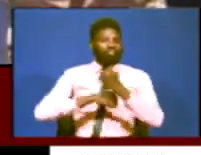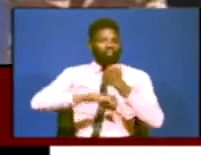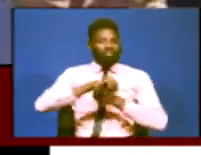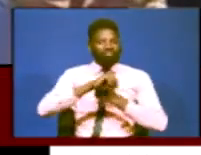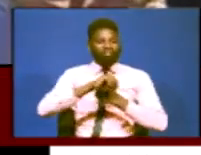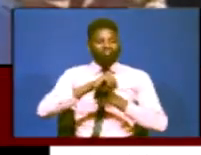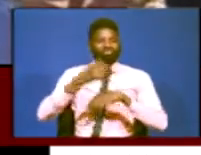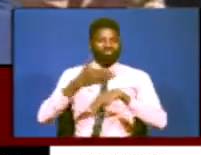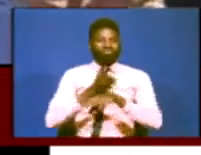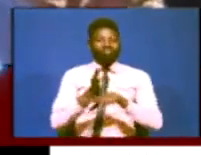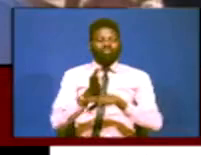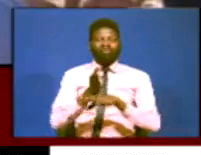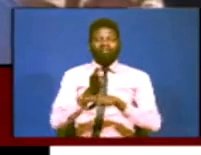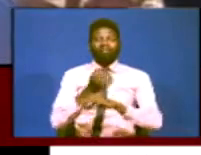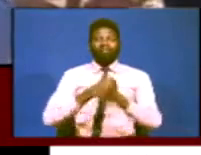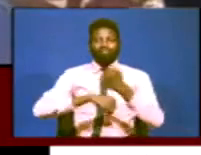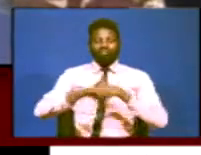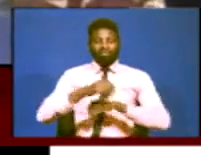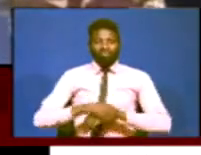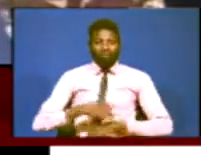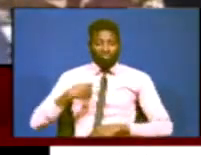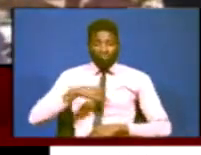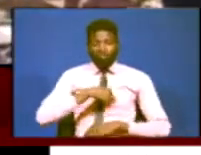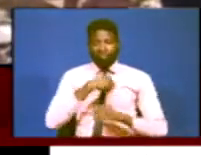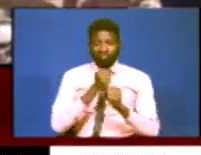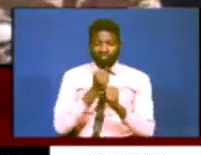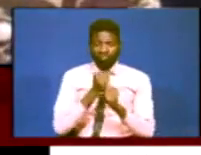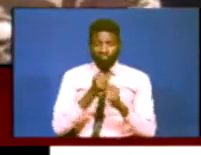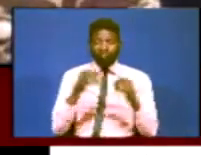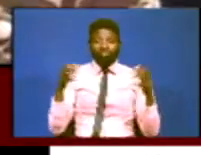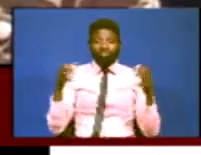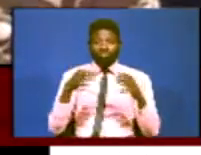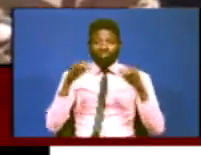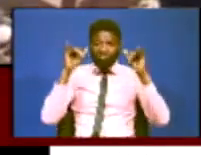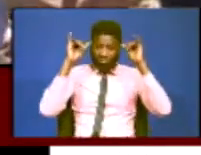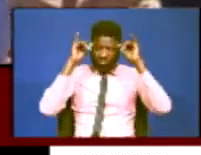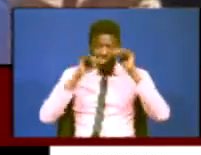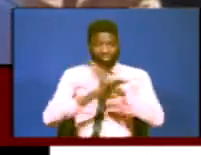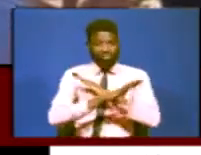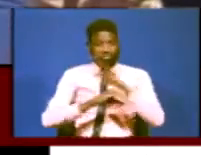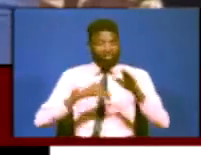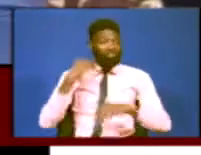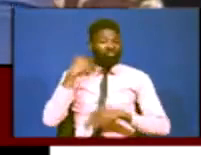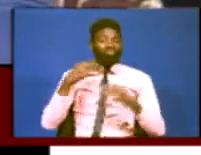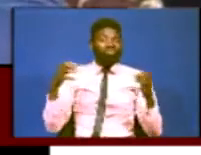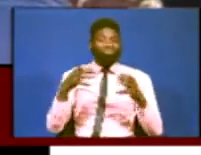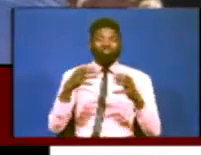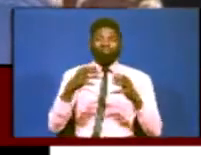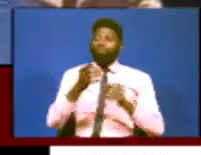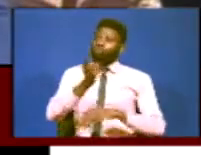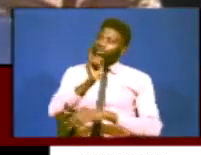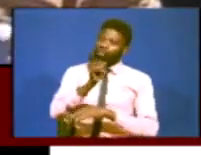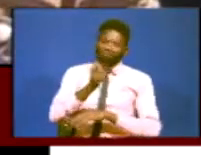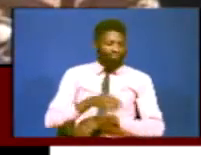tradition of putting cattle rustlers, bandits, and other criminals on notice. Instead, we will move